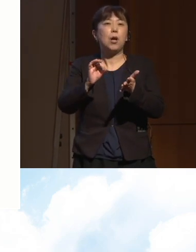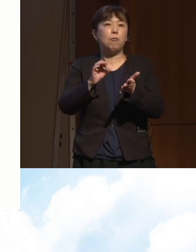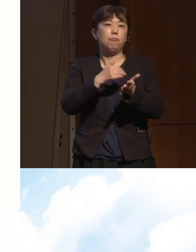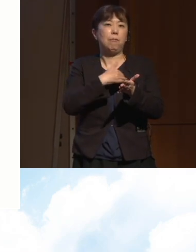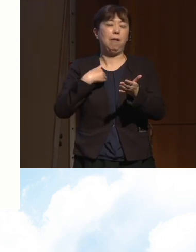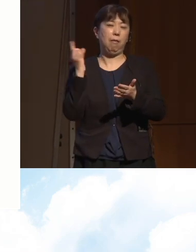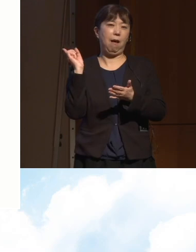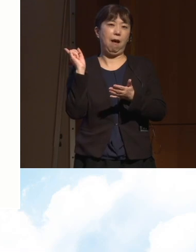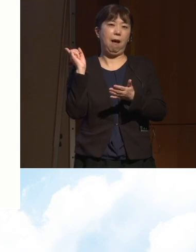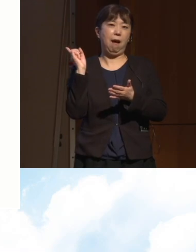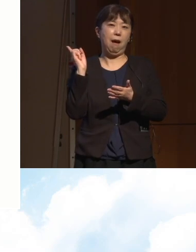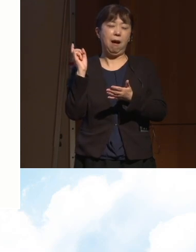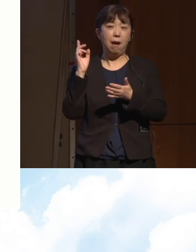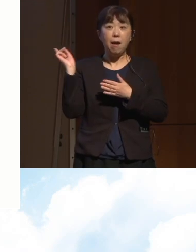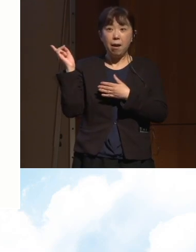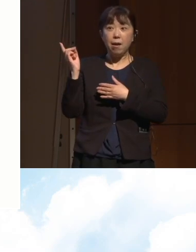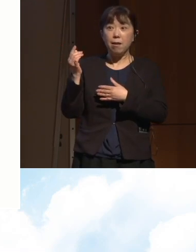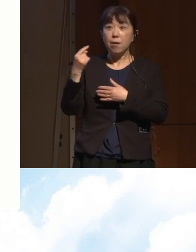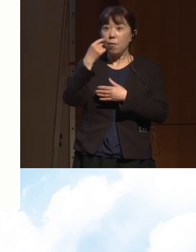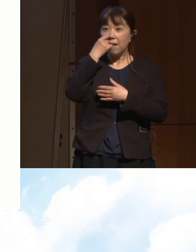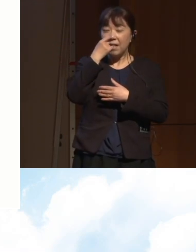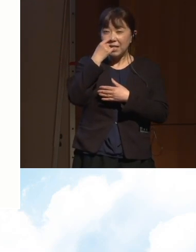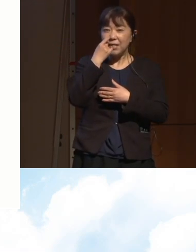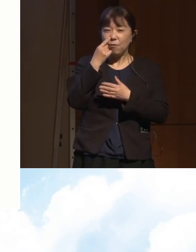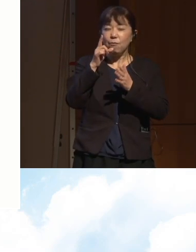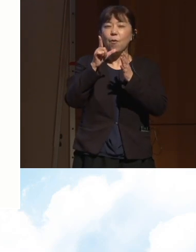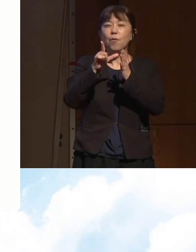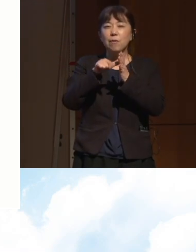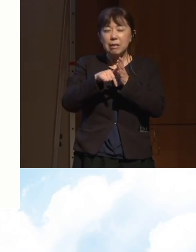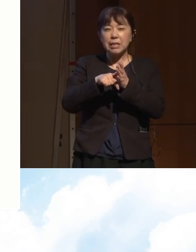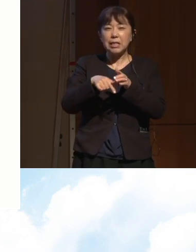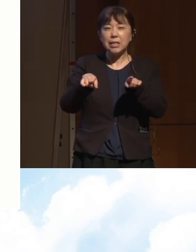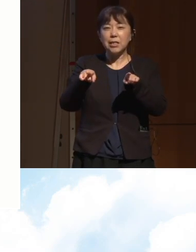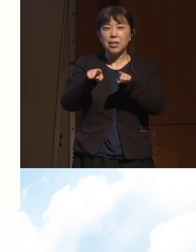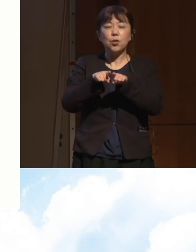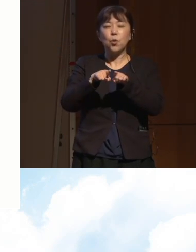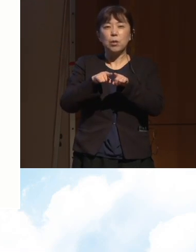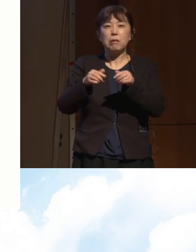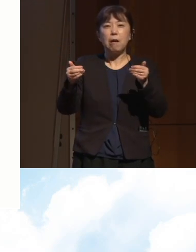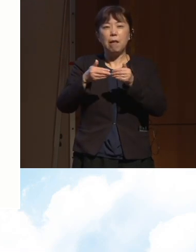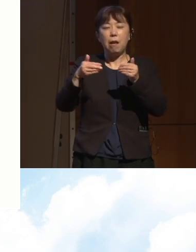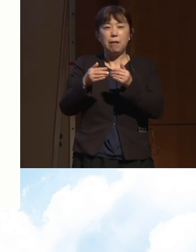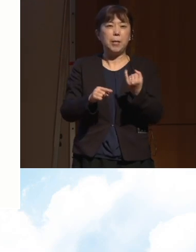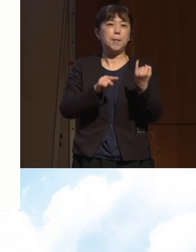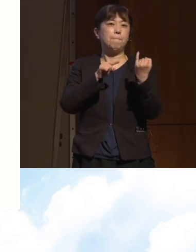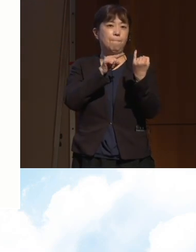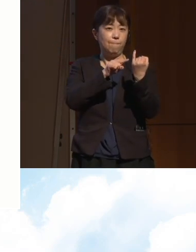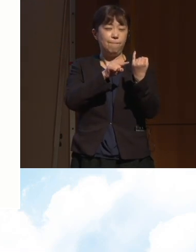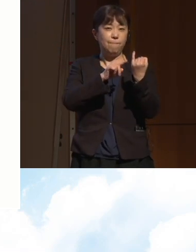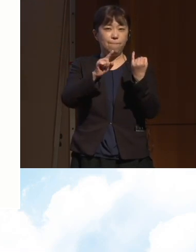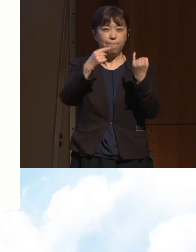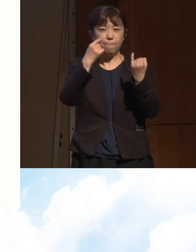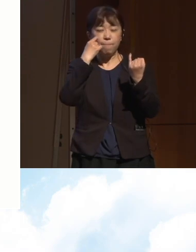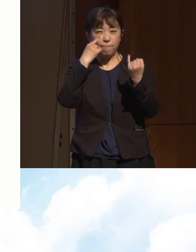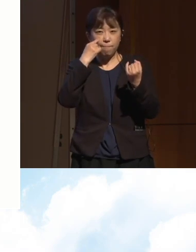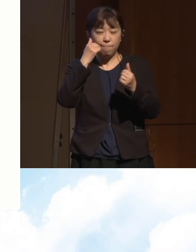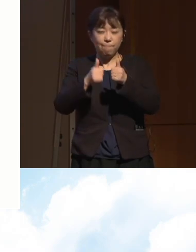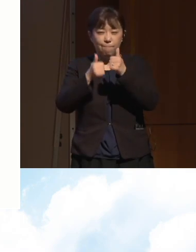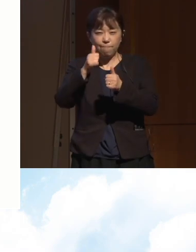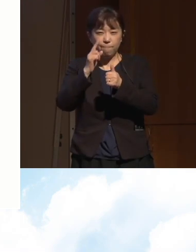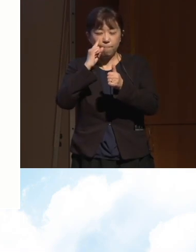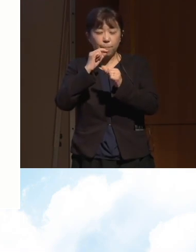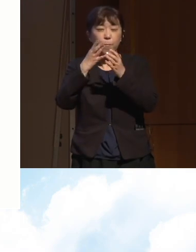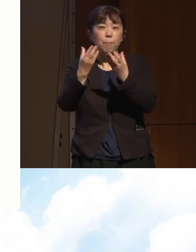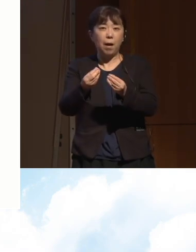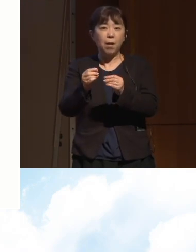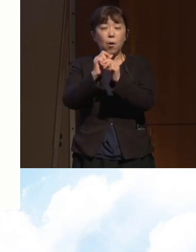time, actually developed these phase 1 trials that enabled us to change the insert of the